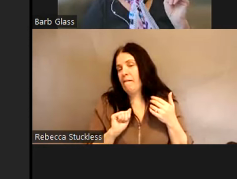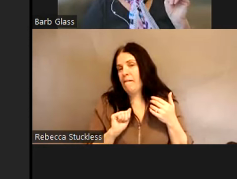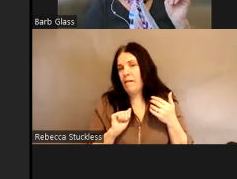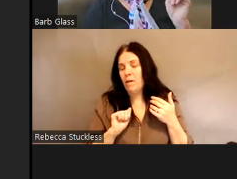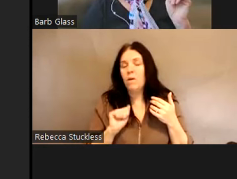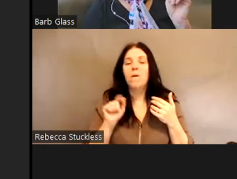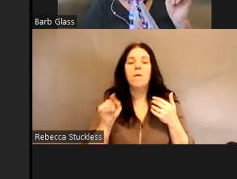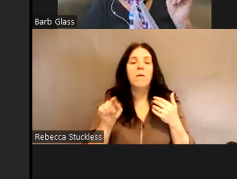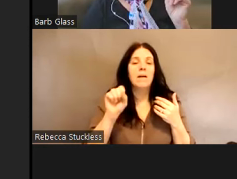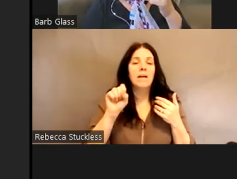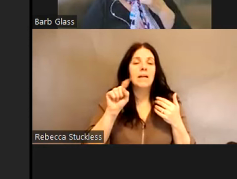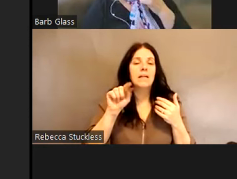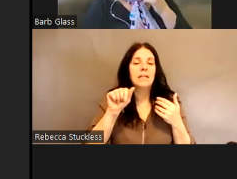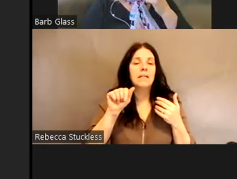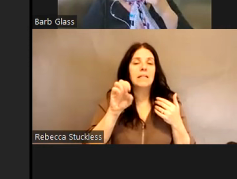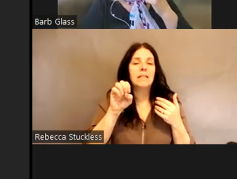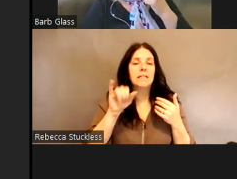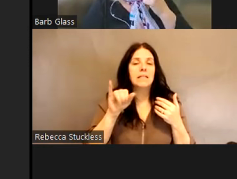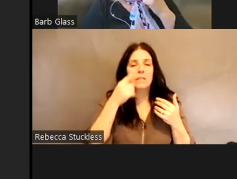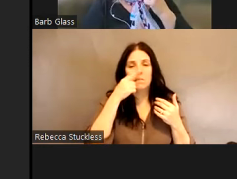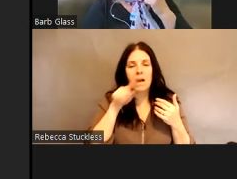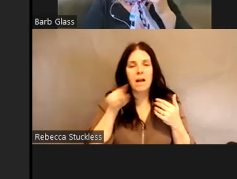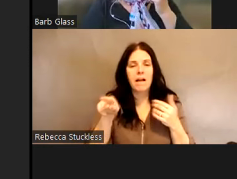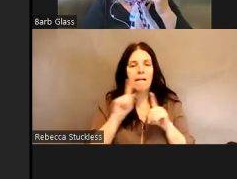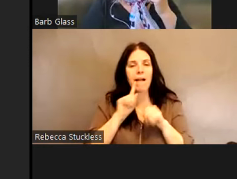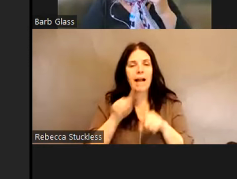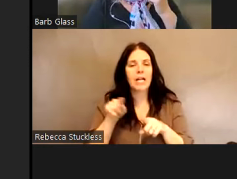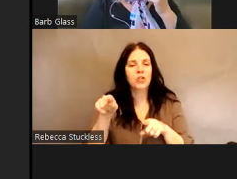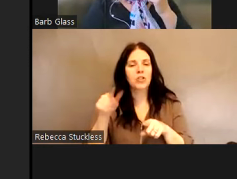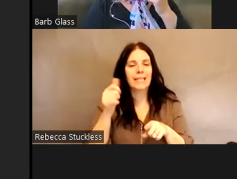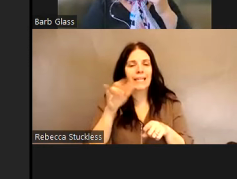Stacy, perhaps you can address Gary's question about the captioning.